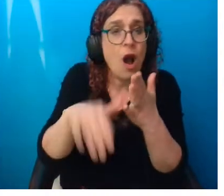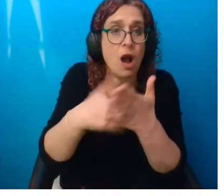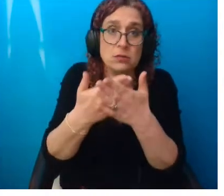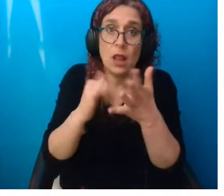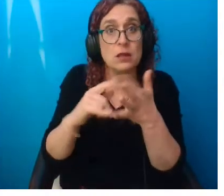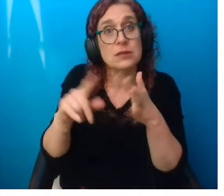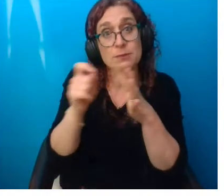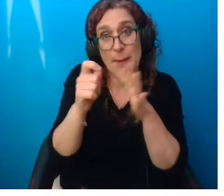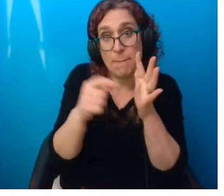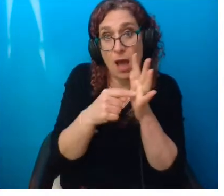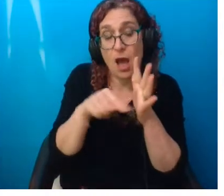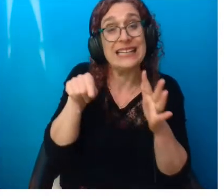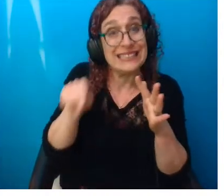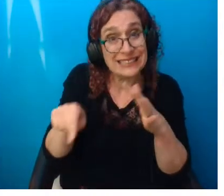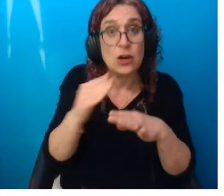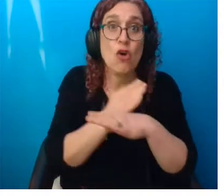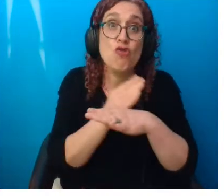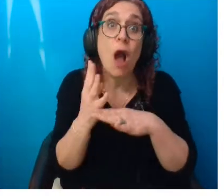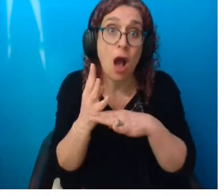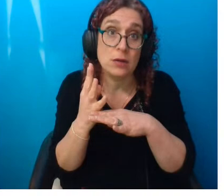September.